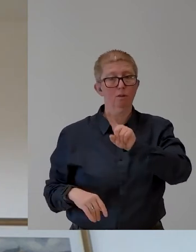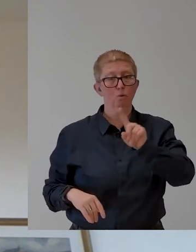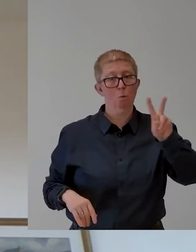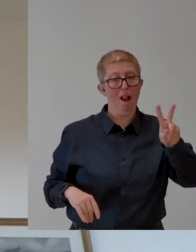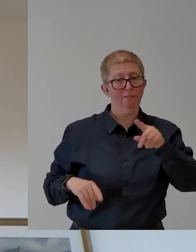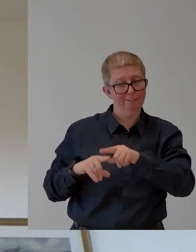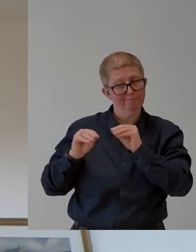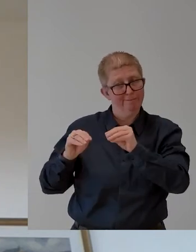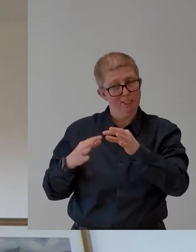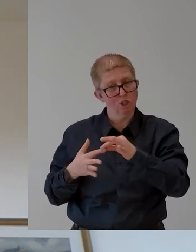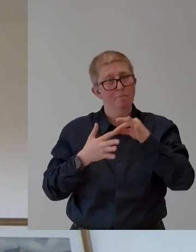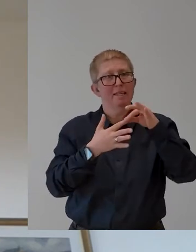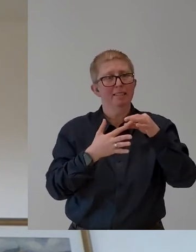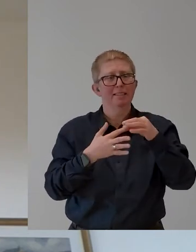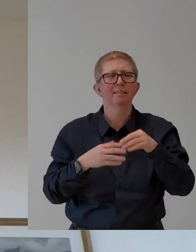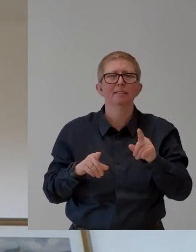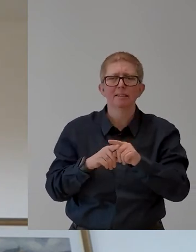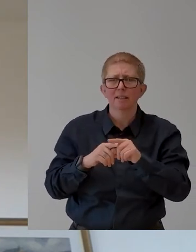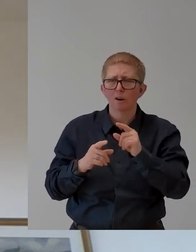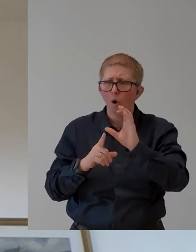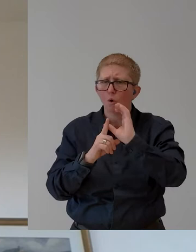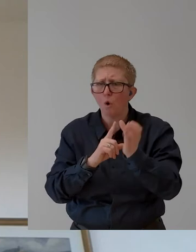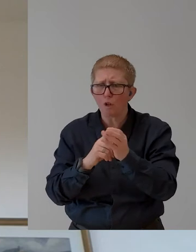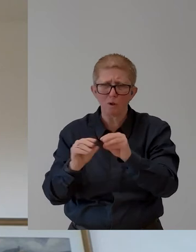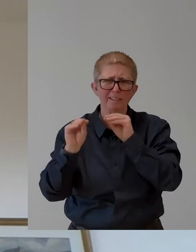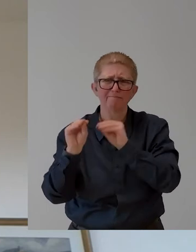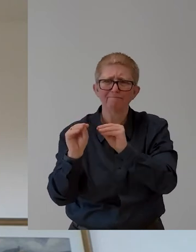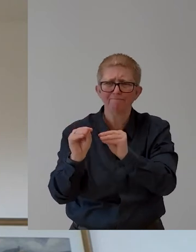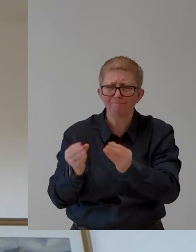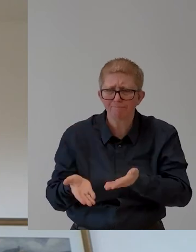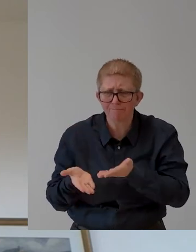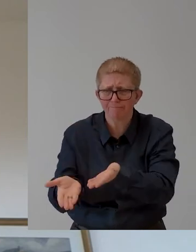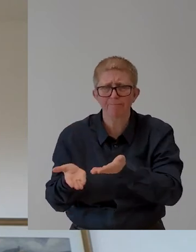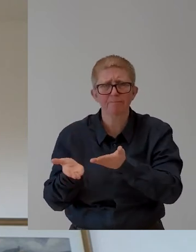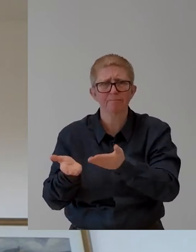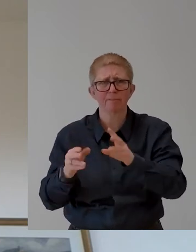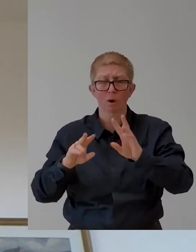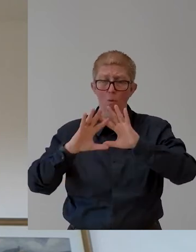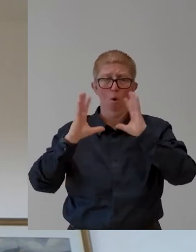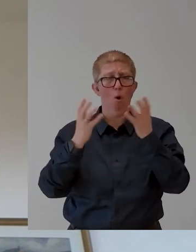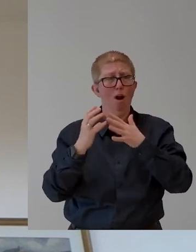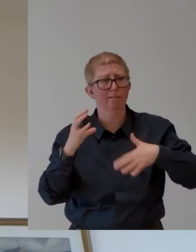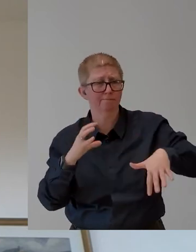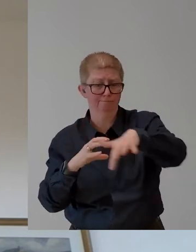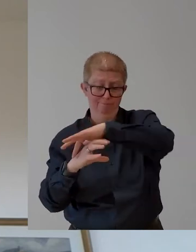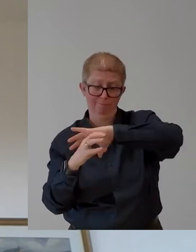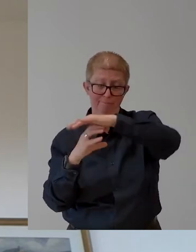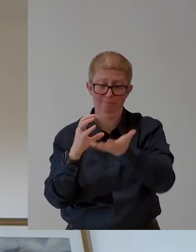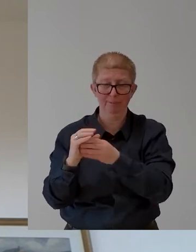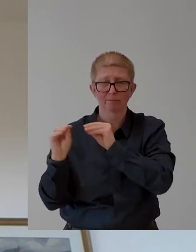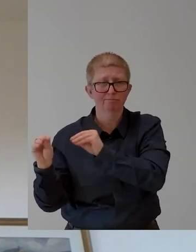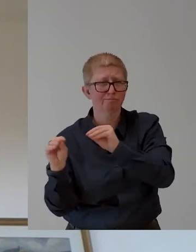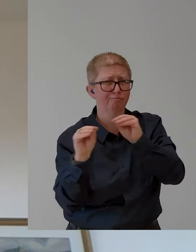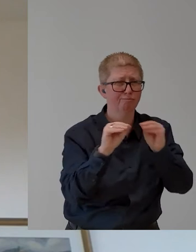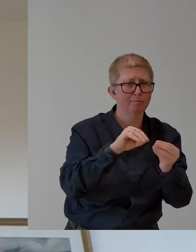students from 40 countries around the world. 50% of our students receive financial aid, and 70% are